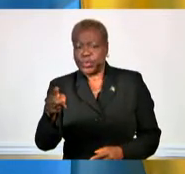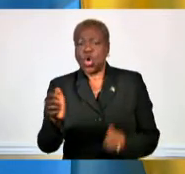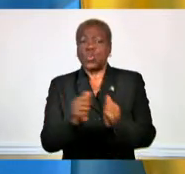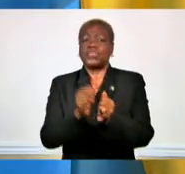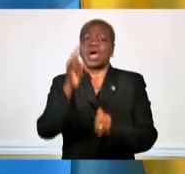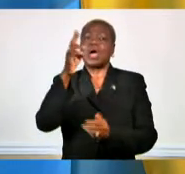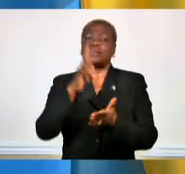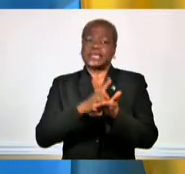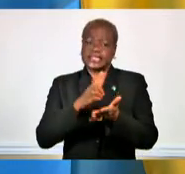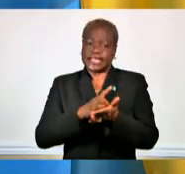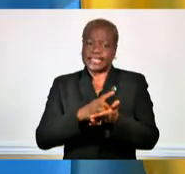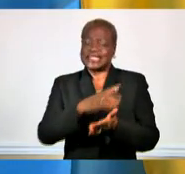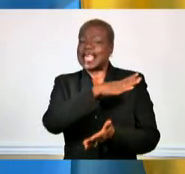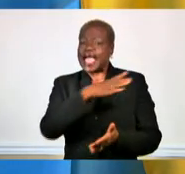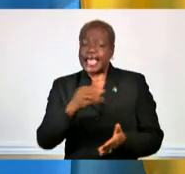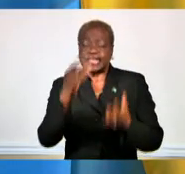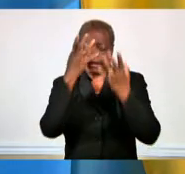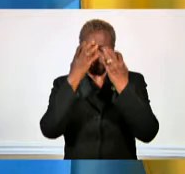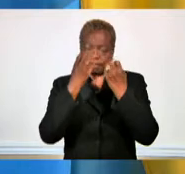updates and information.